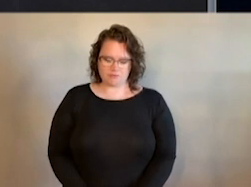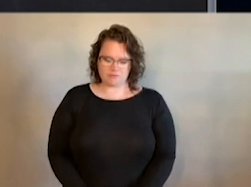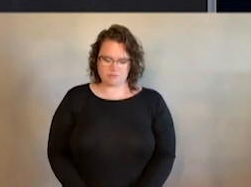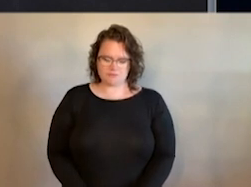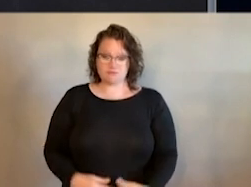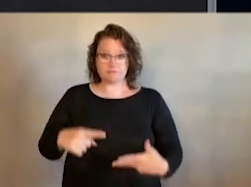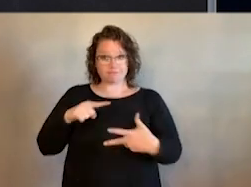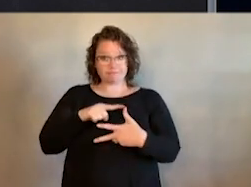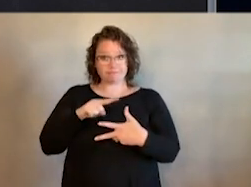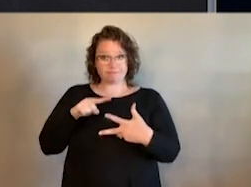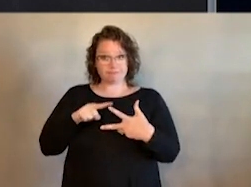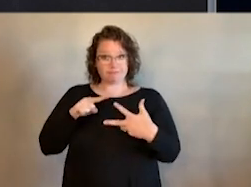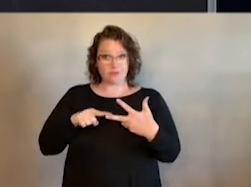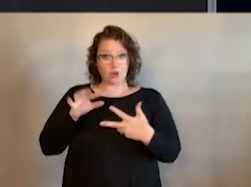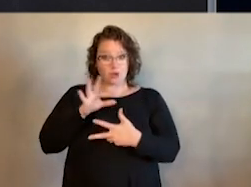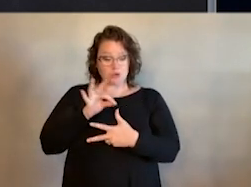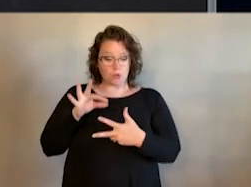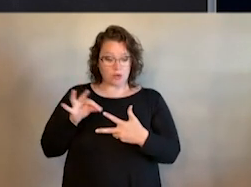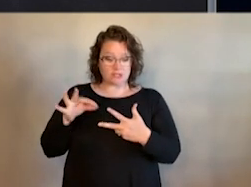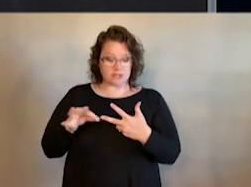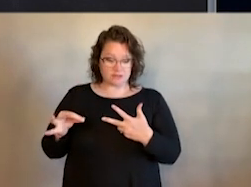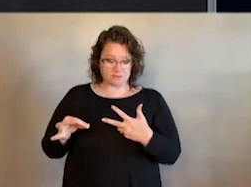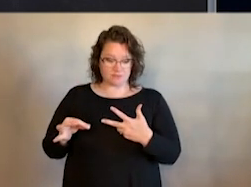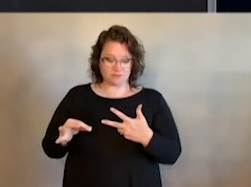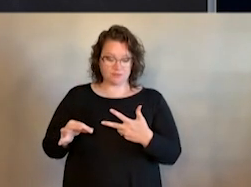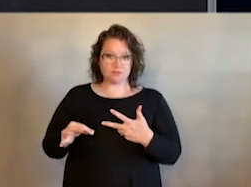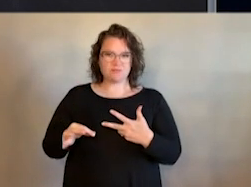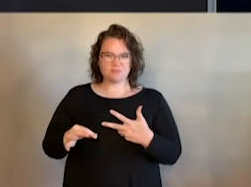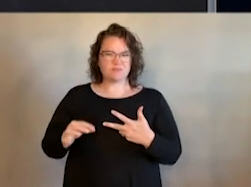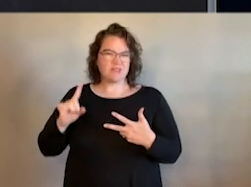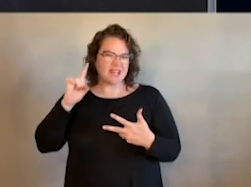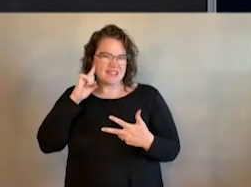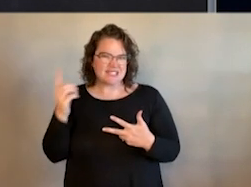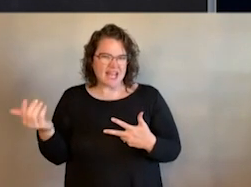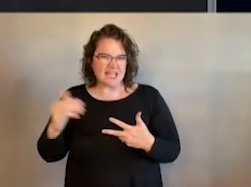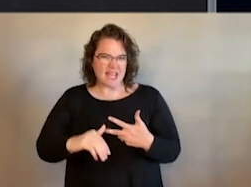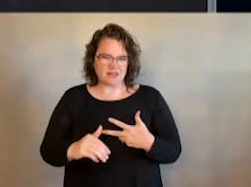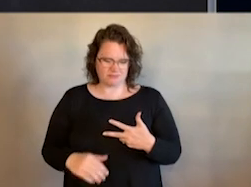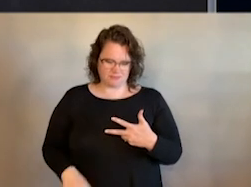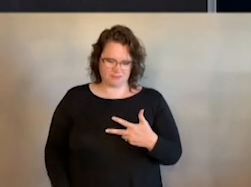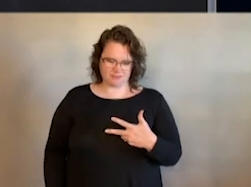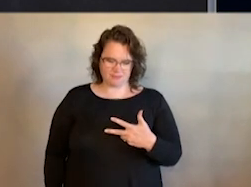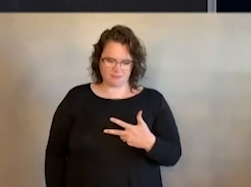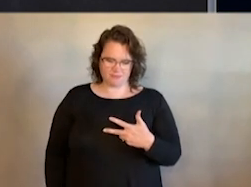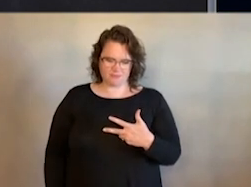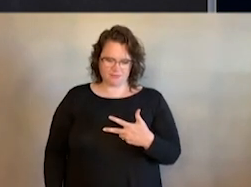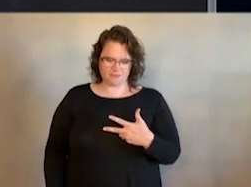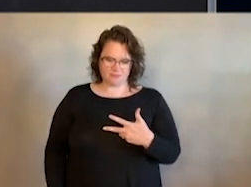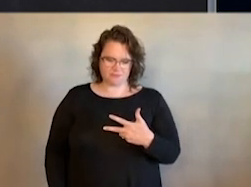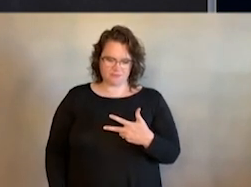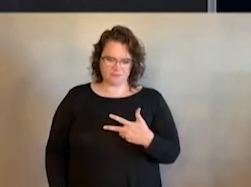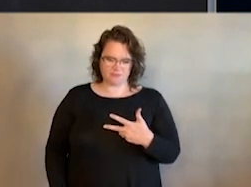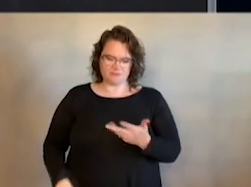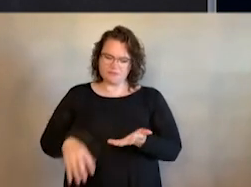Here are your 3 options. Let's listen to that sound one more time.